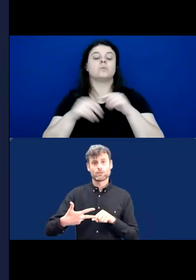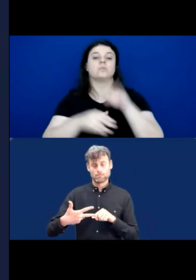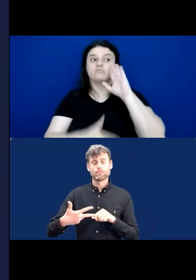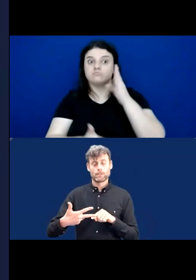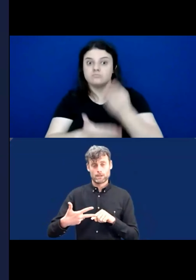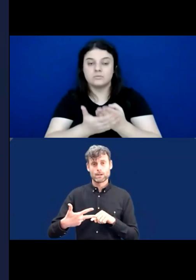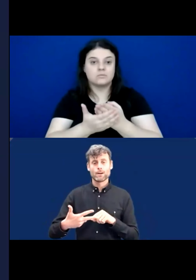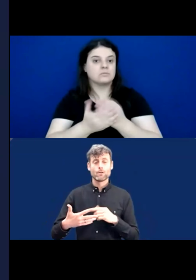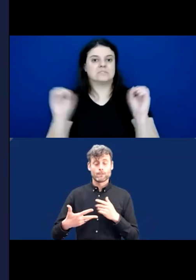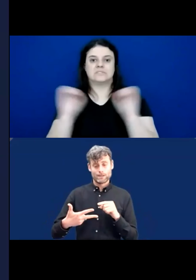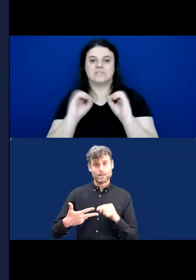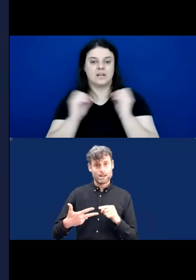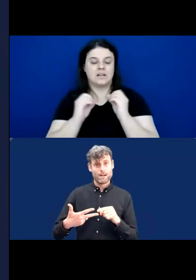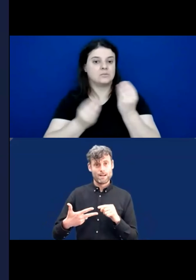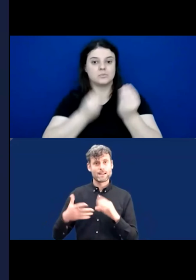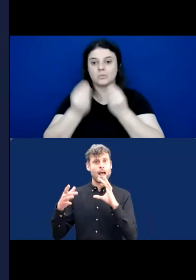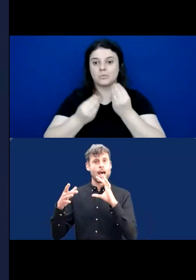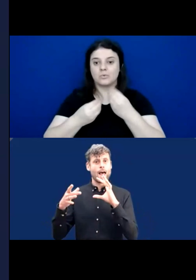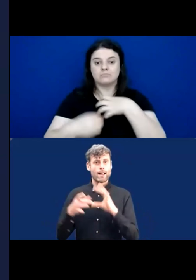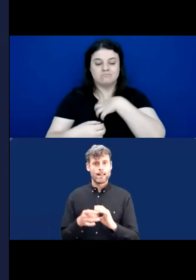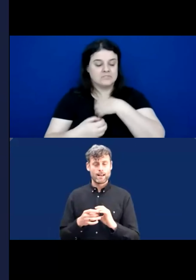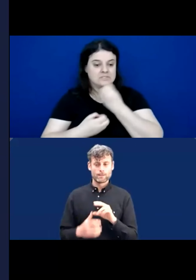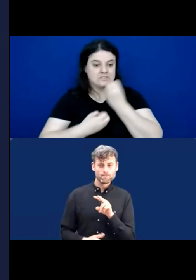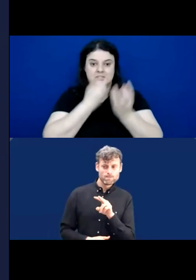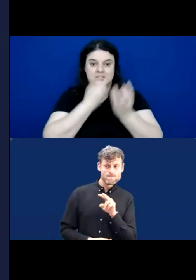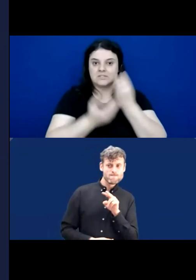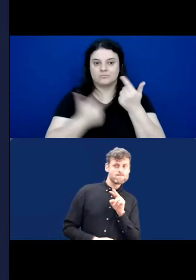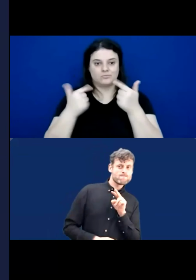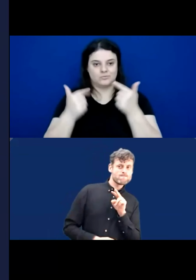one to share innermost feelings and confide in.